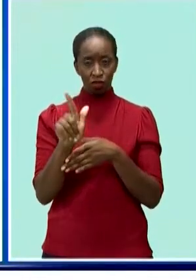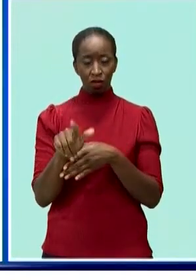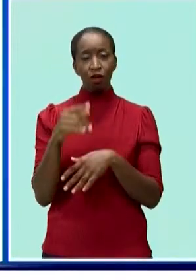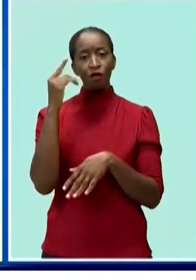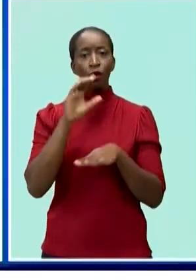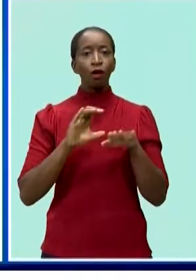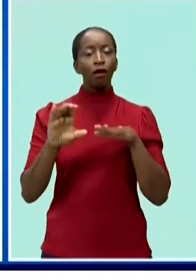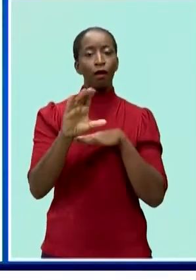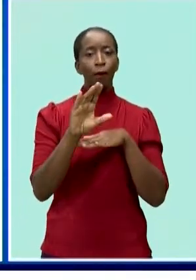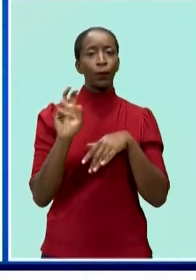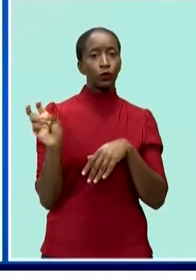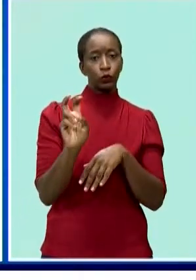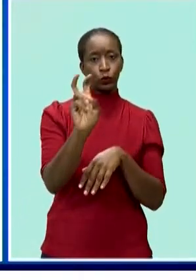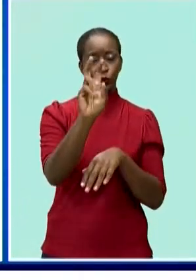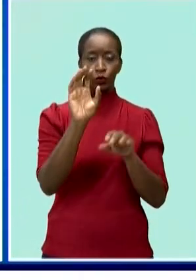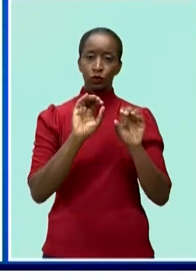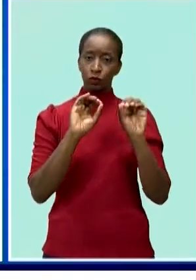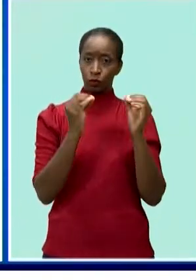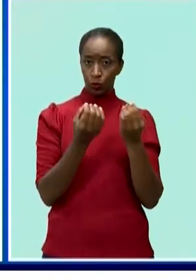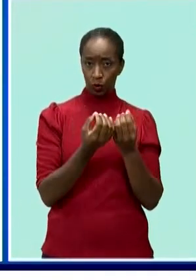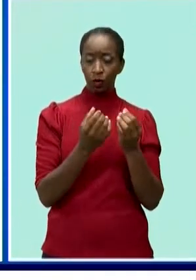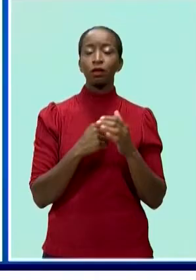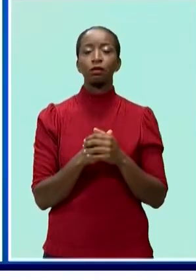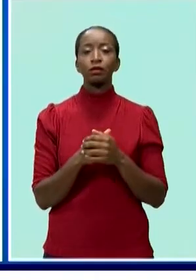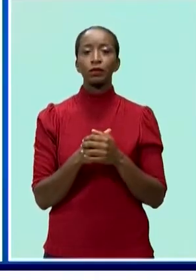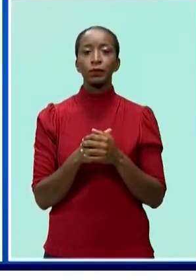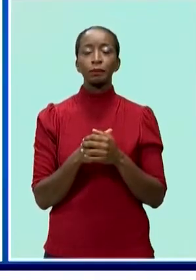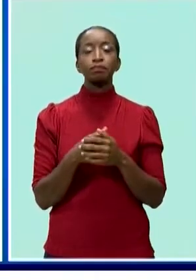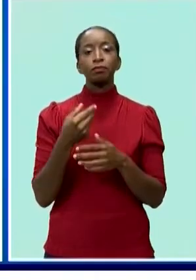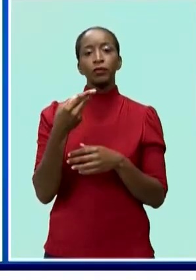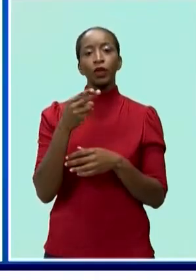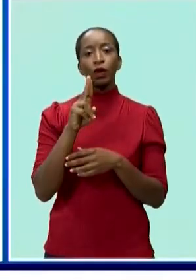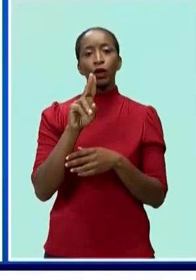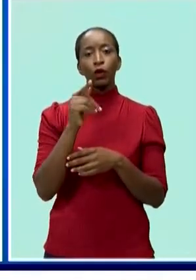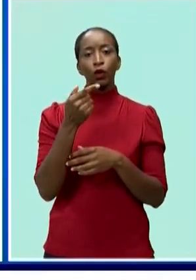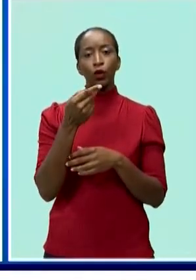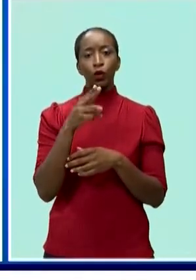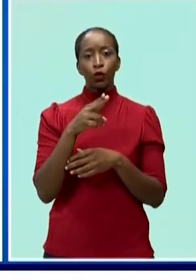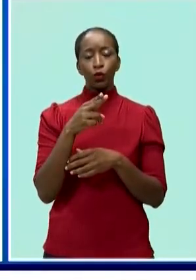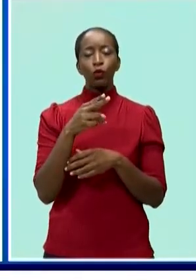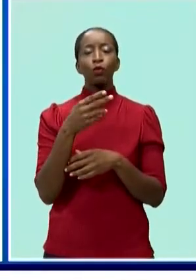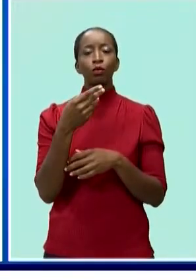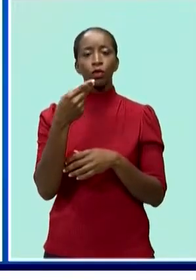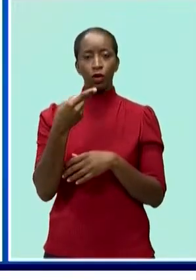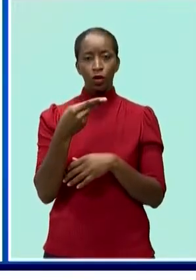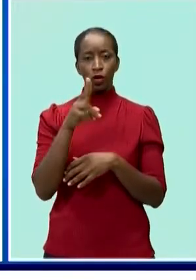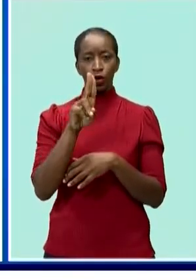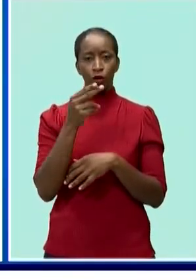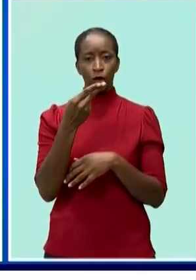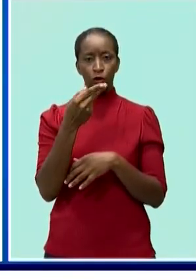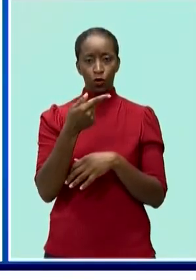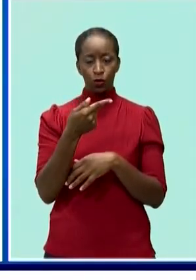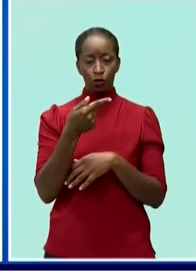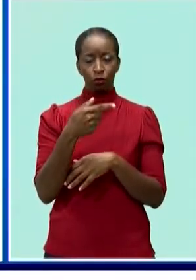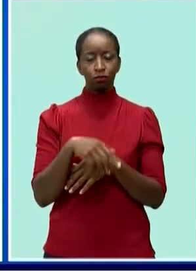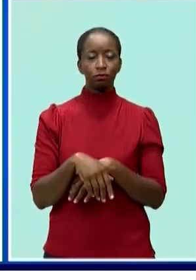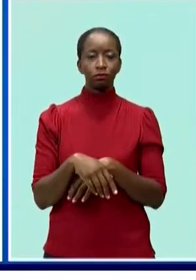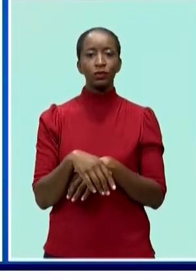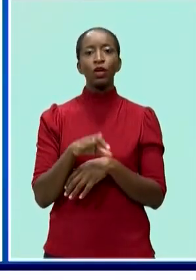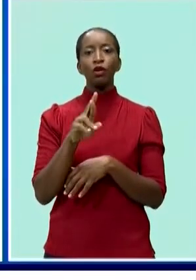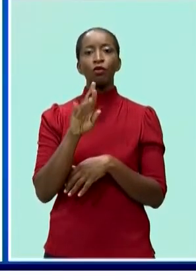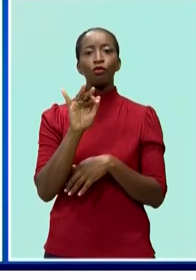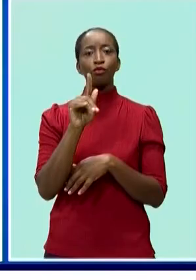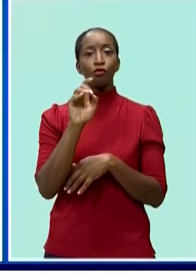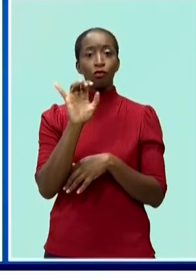was appointed to the top post of the region's Tourism Development Agency in August 2009, has gone on pre-retirement leave ahead of